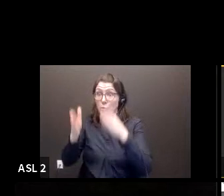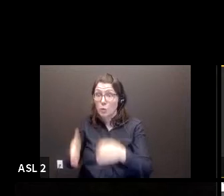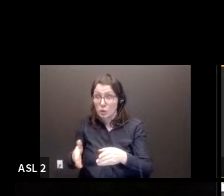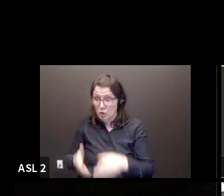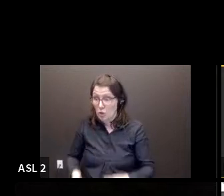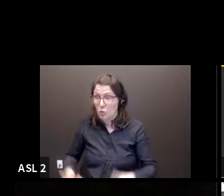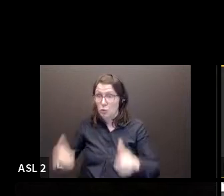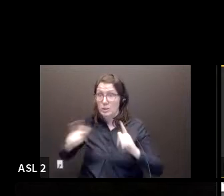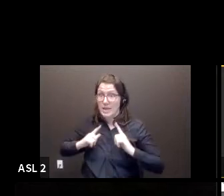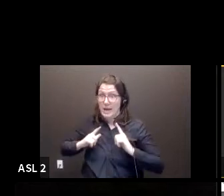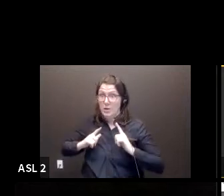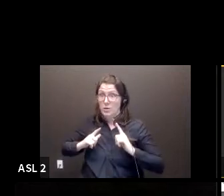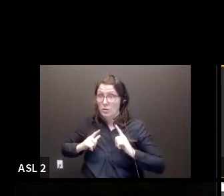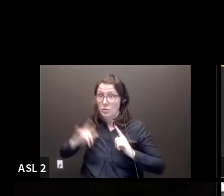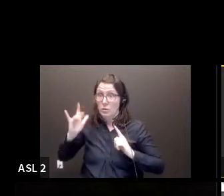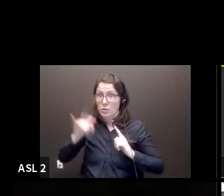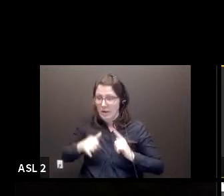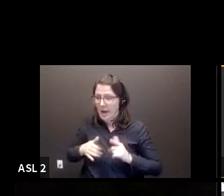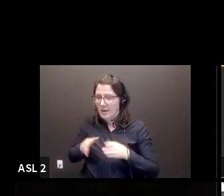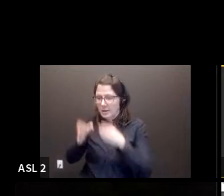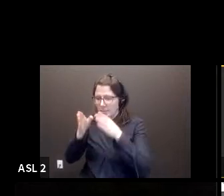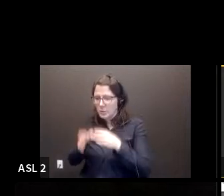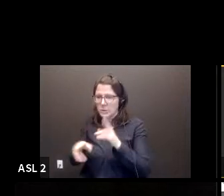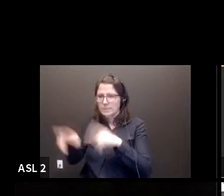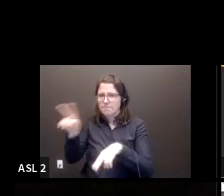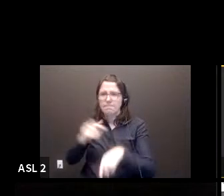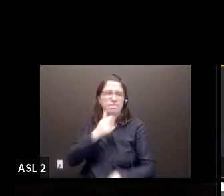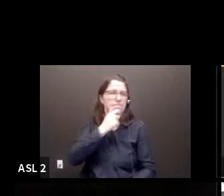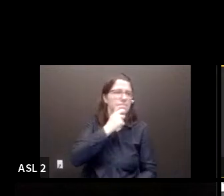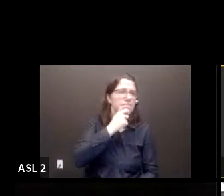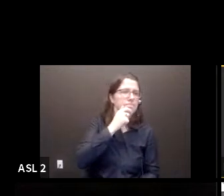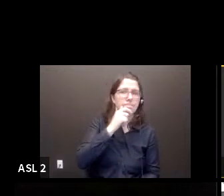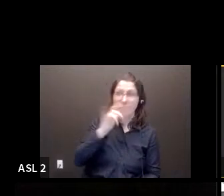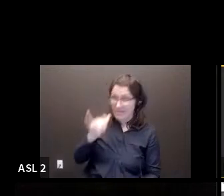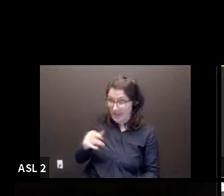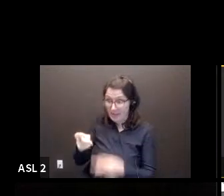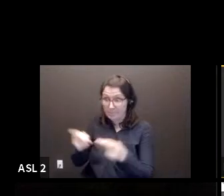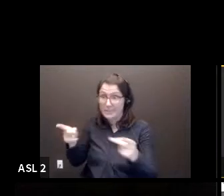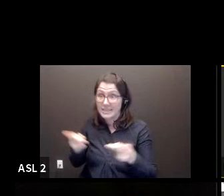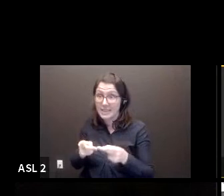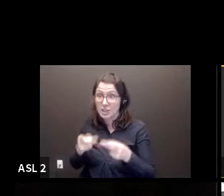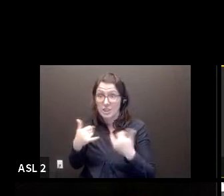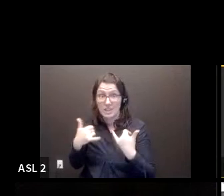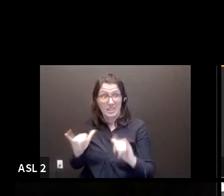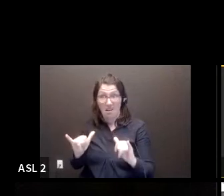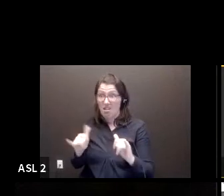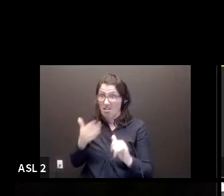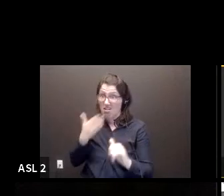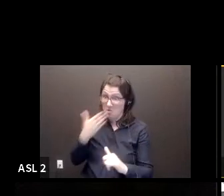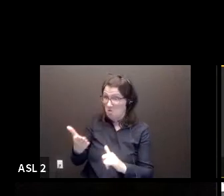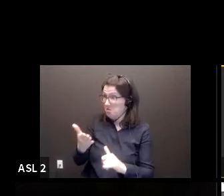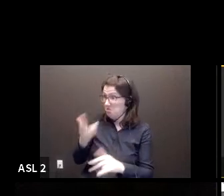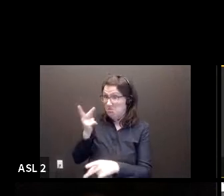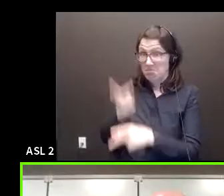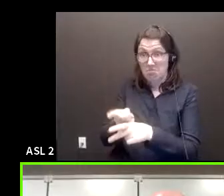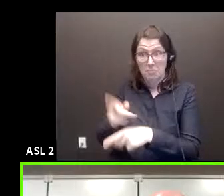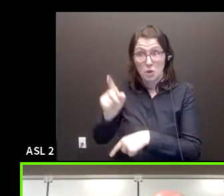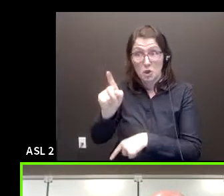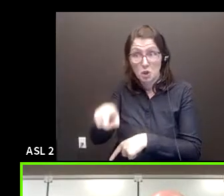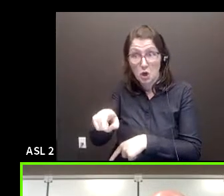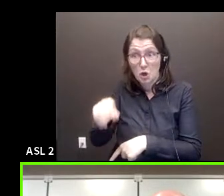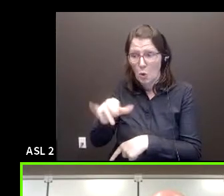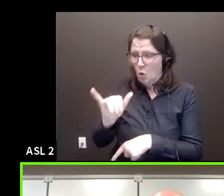evaluation of that to see what is the best fit is it a needed position continued needed position is it better provided